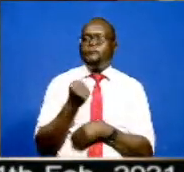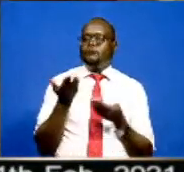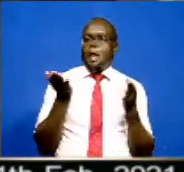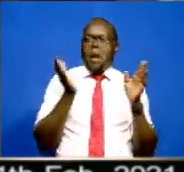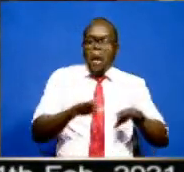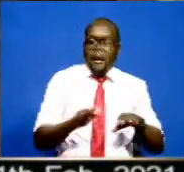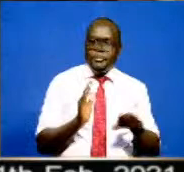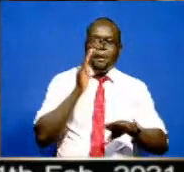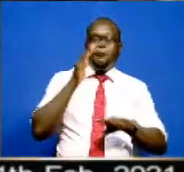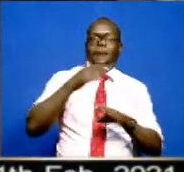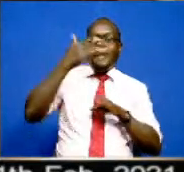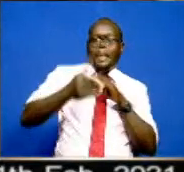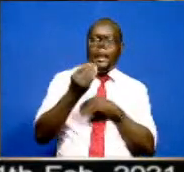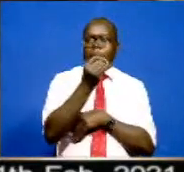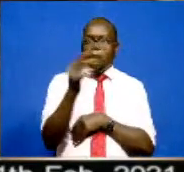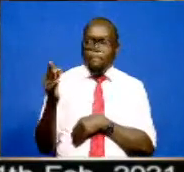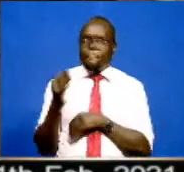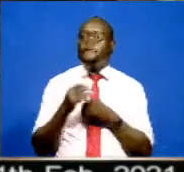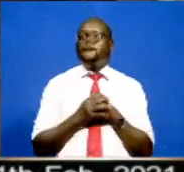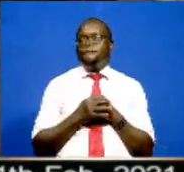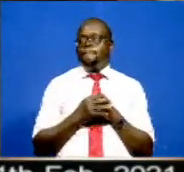of,